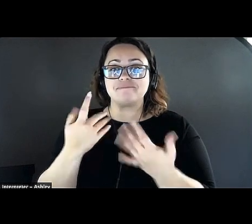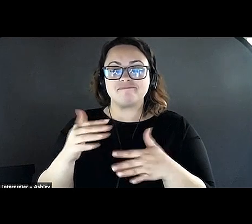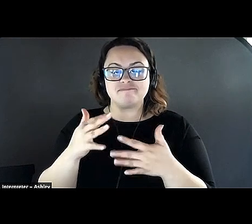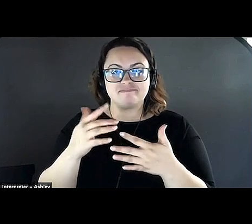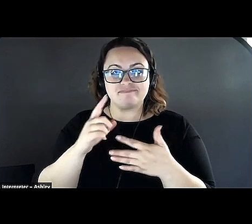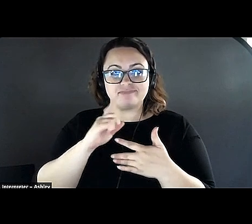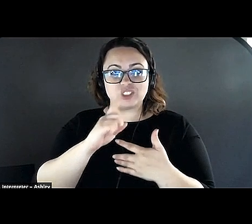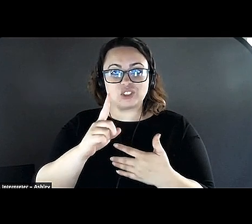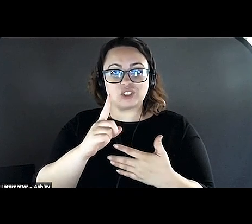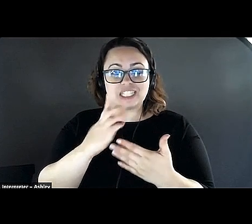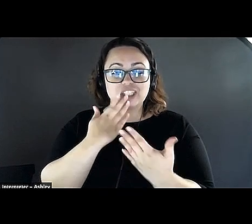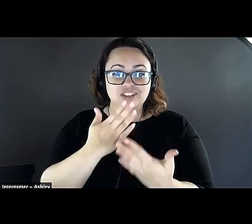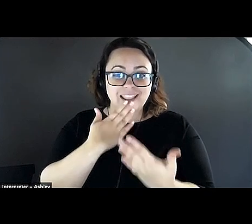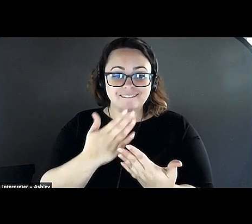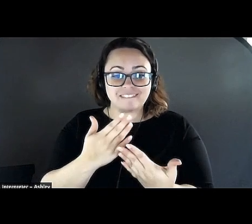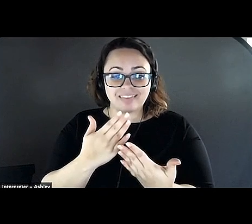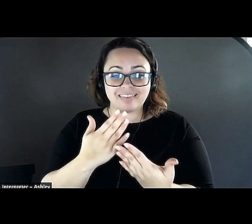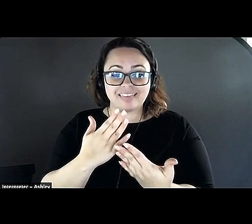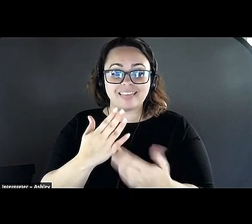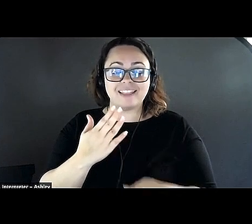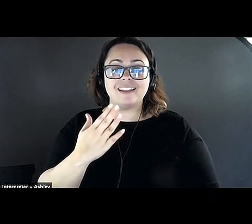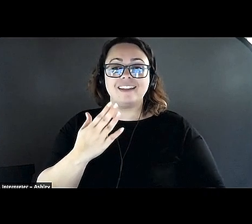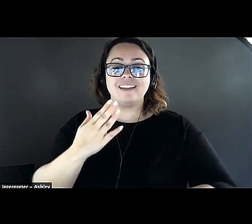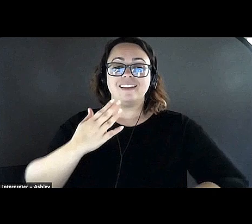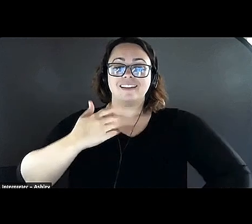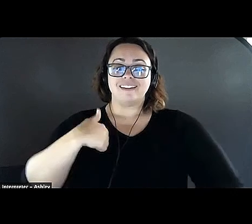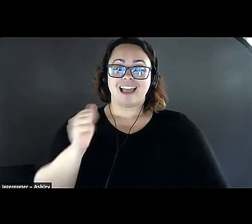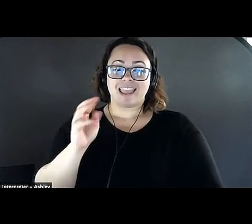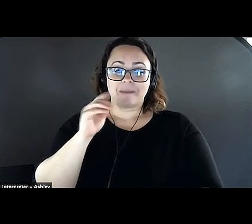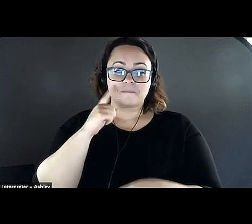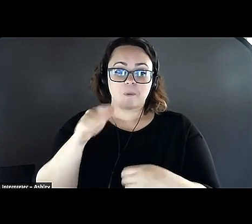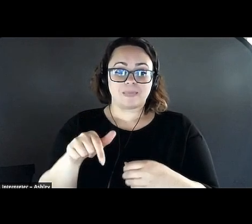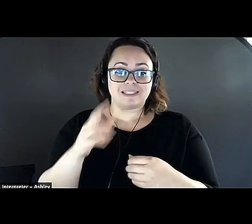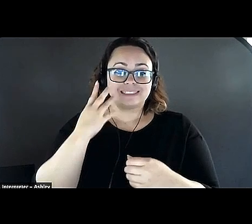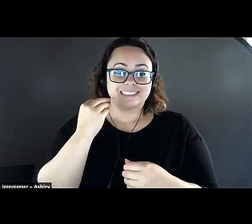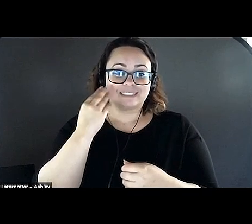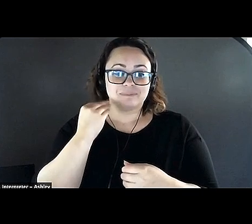truly grateful and thankful I am for this experience.